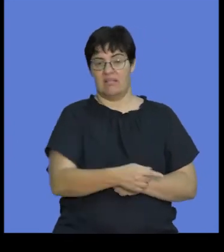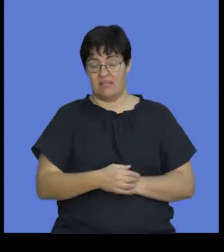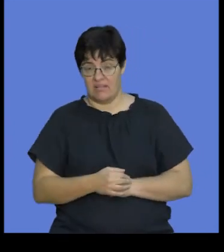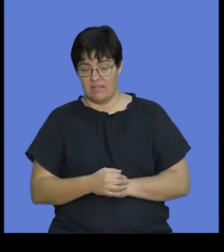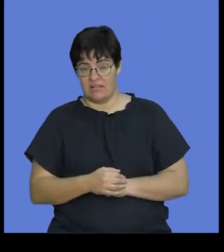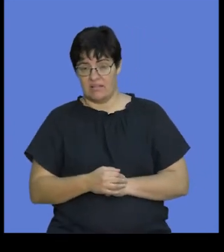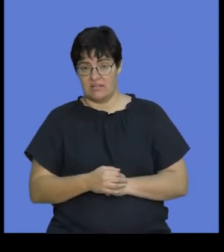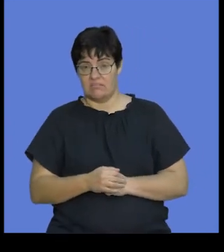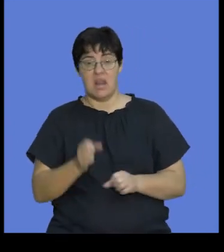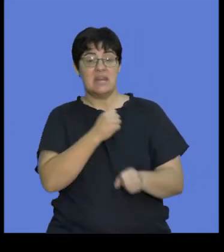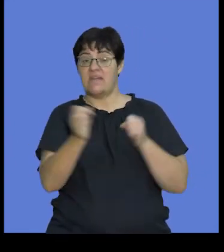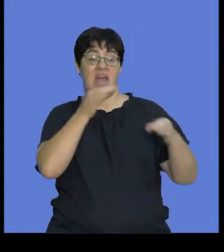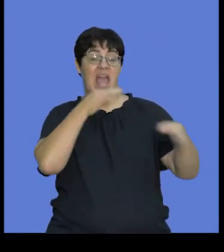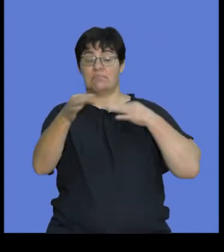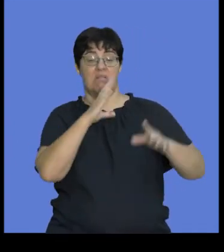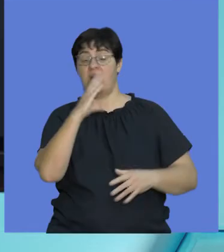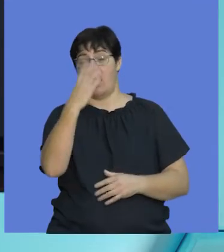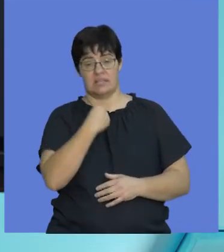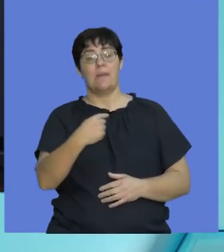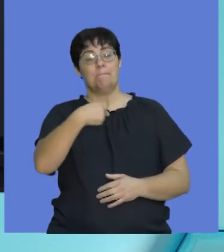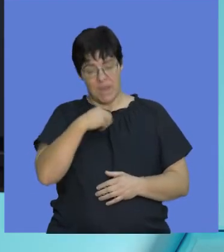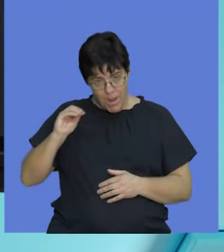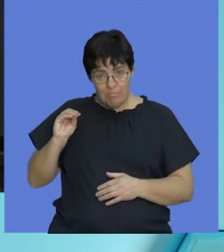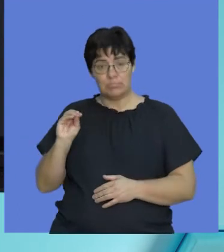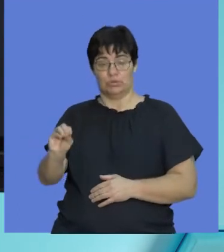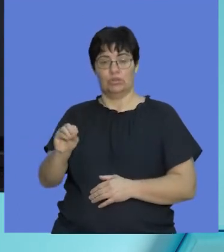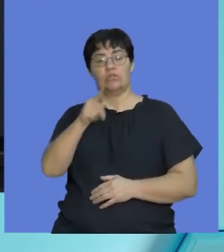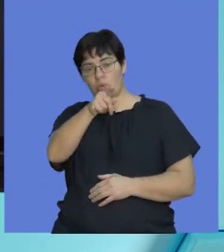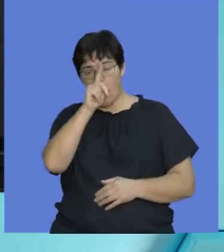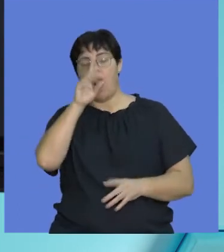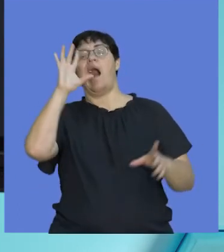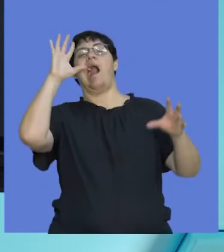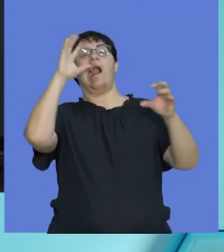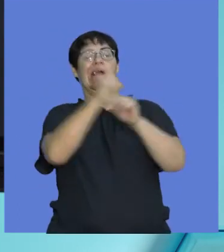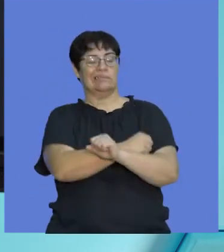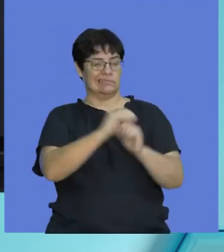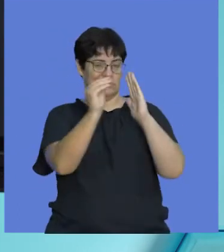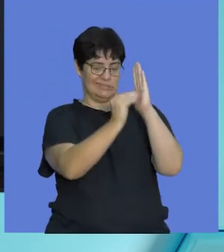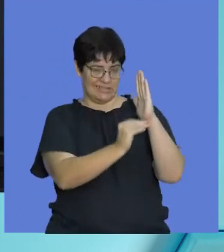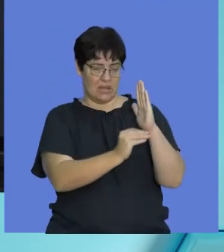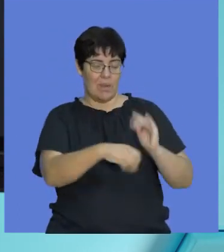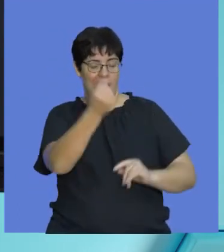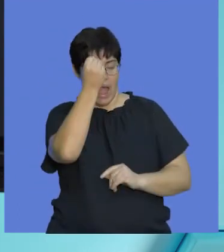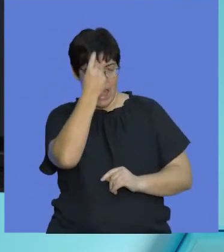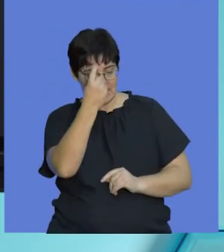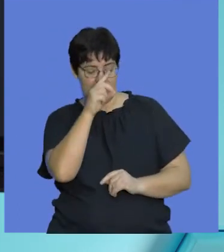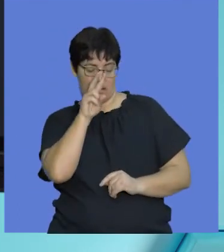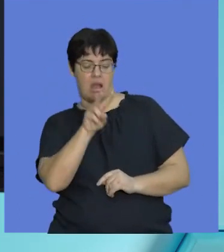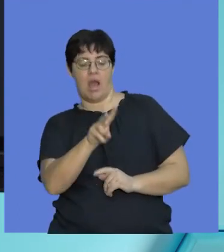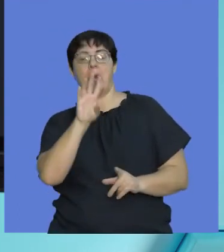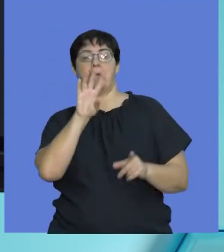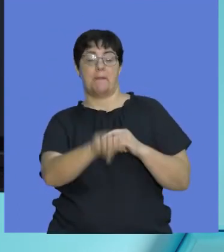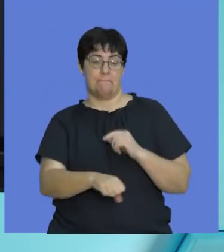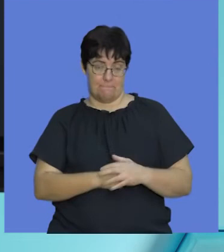Now, the question didn't ask for an explanation. I've put an explanation so that you've got that in your notes and it makes sense when you look